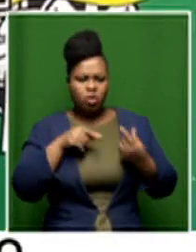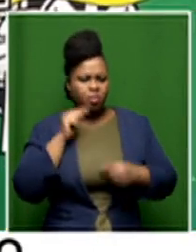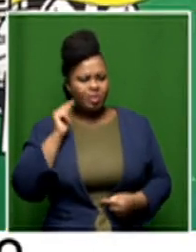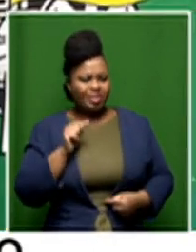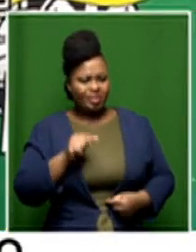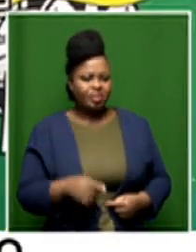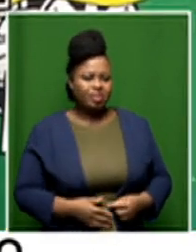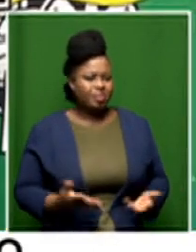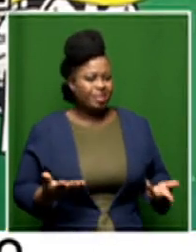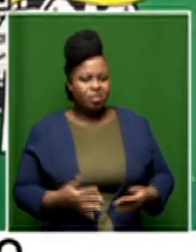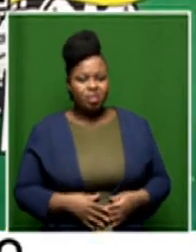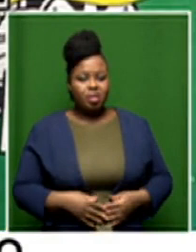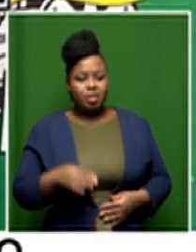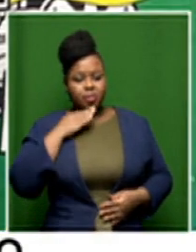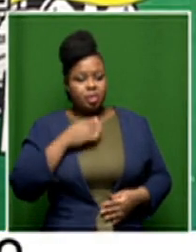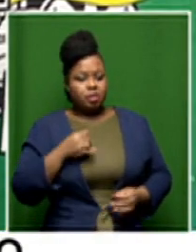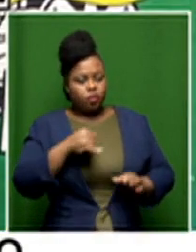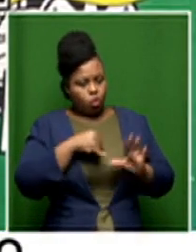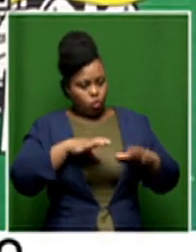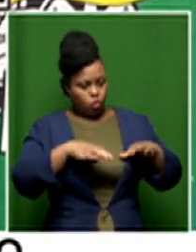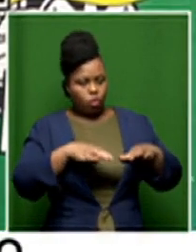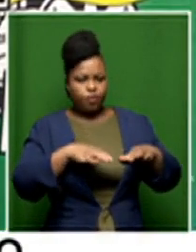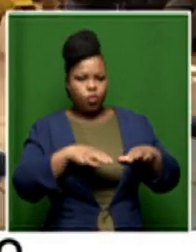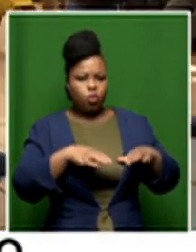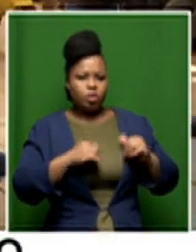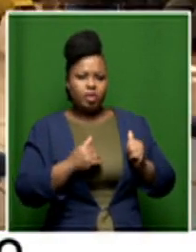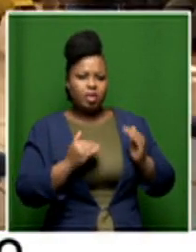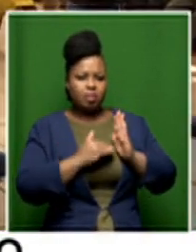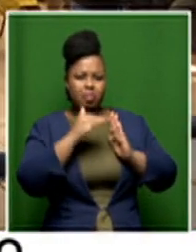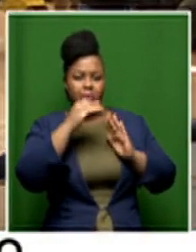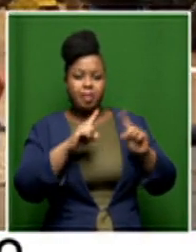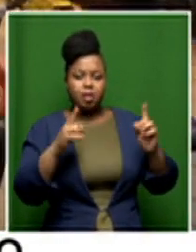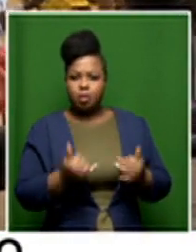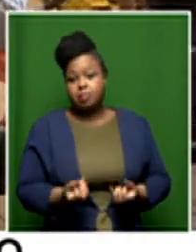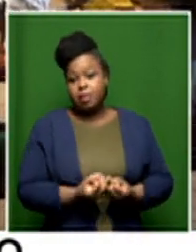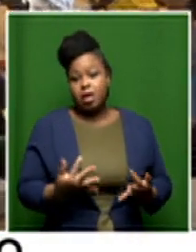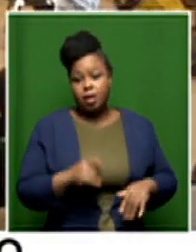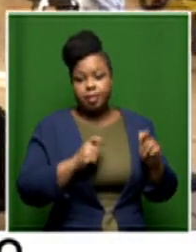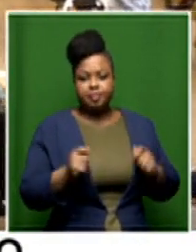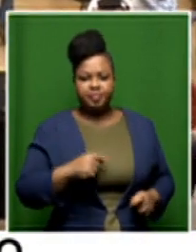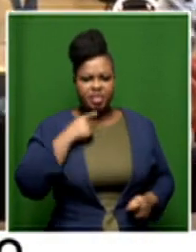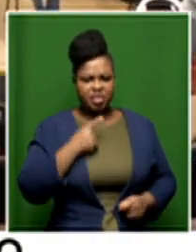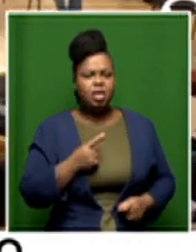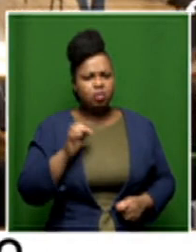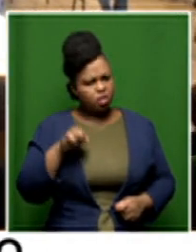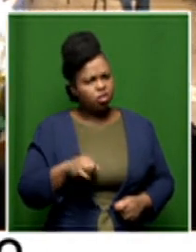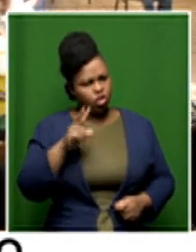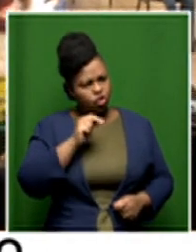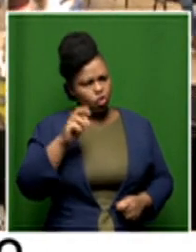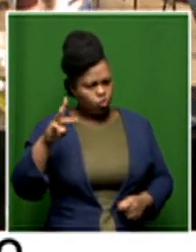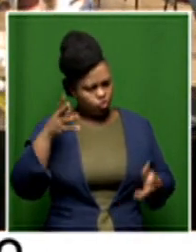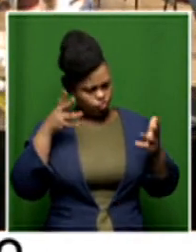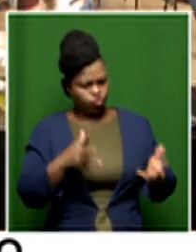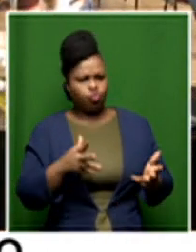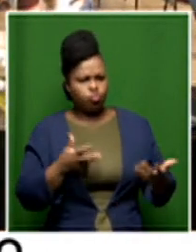Obviously, we're not talking within the ranks of the party. We'll get there now. But on the ground, because many people saying that he is the Northwest, that